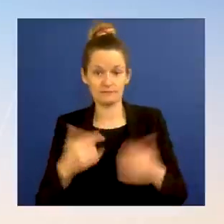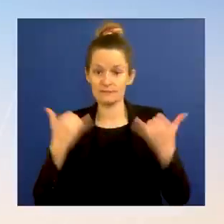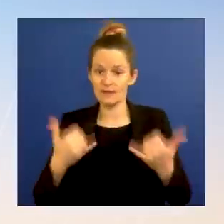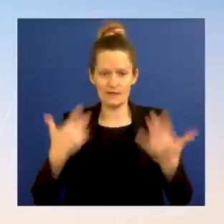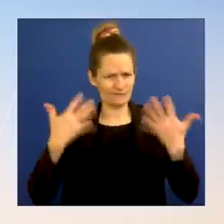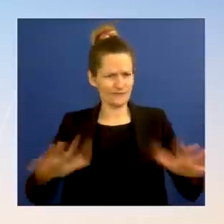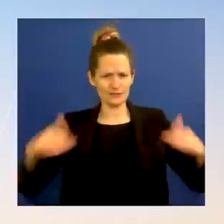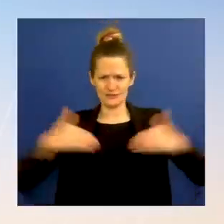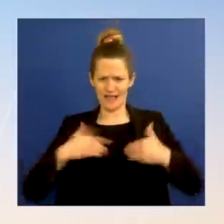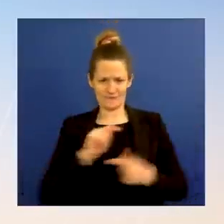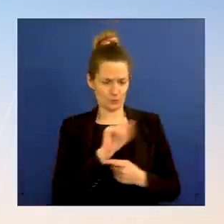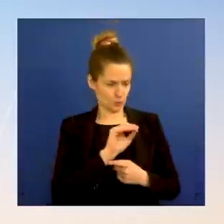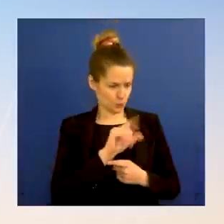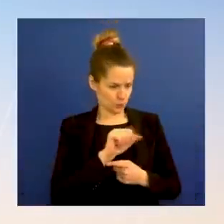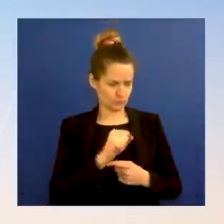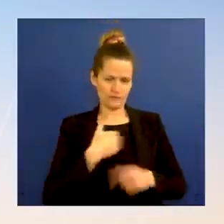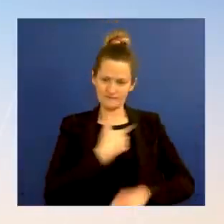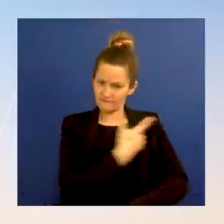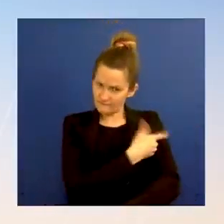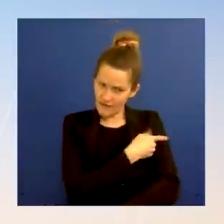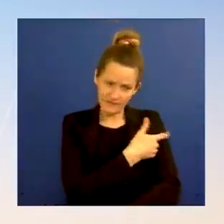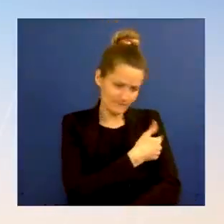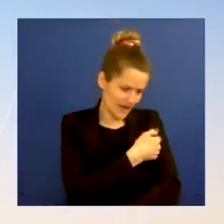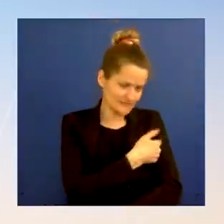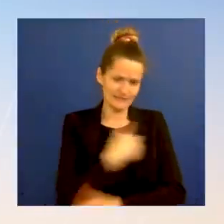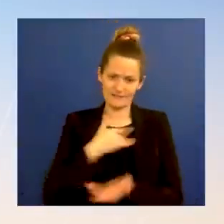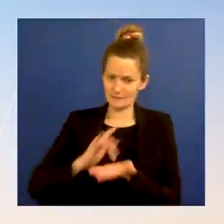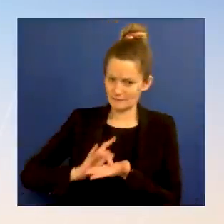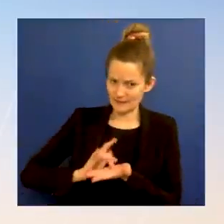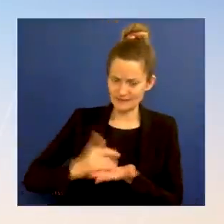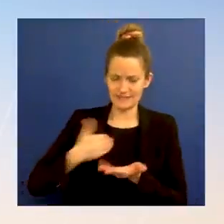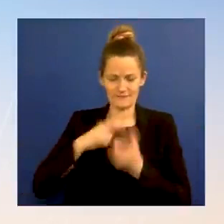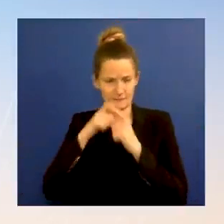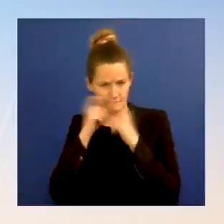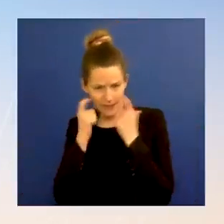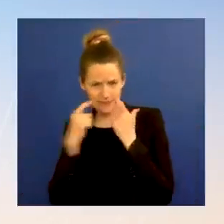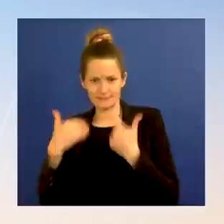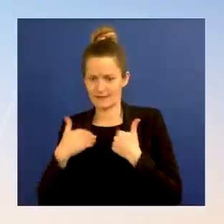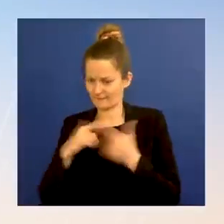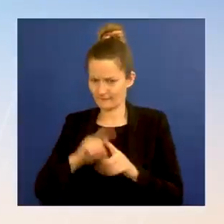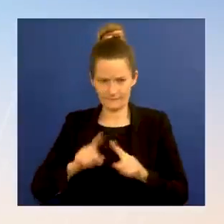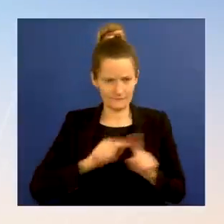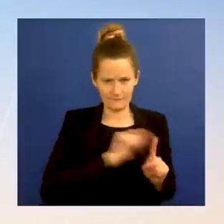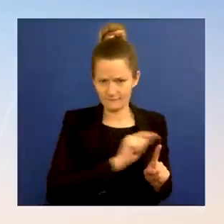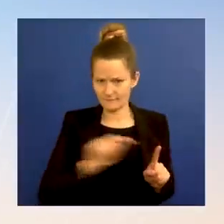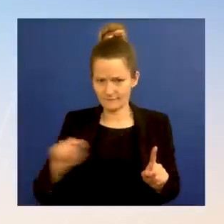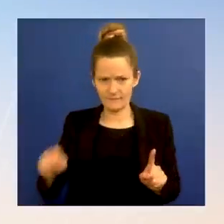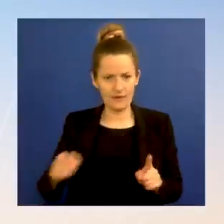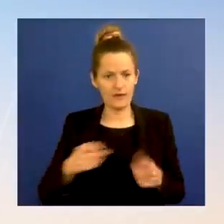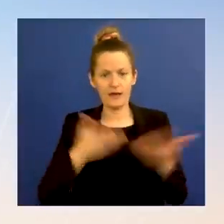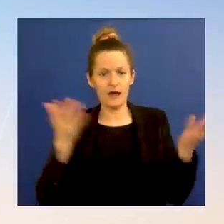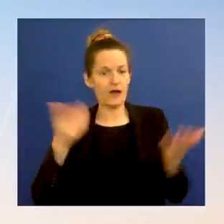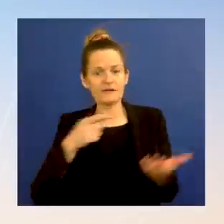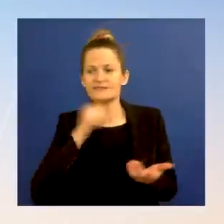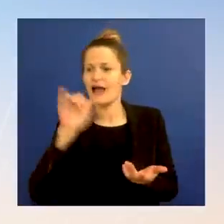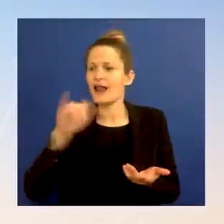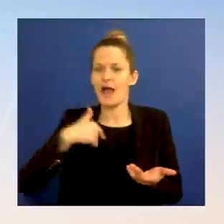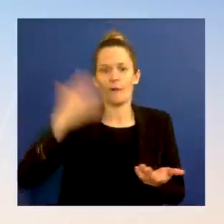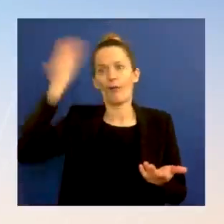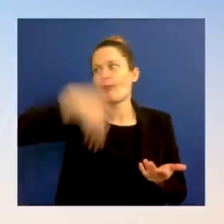high-quality masks to protect people, we didn't get here by accident. It's a result of wise investments over the past 14 months that led to this